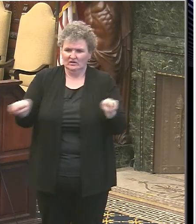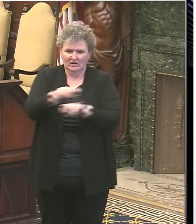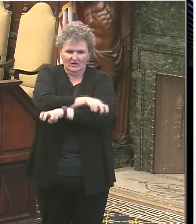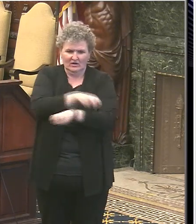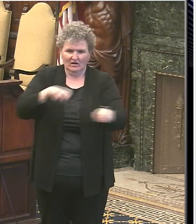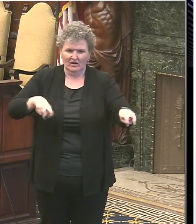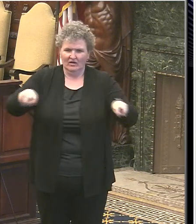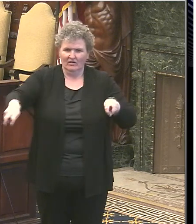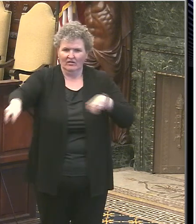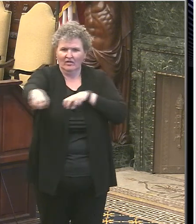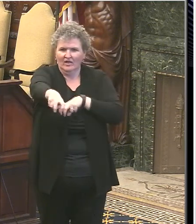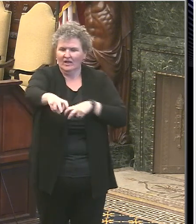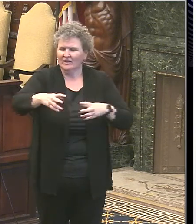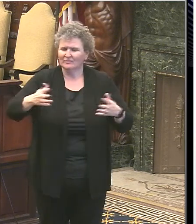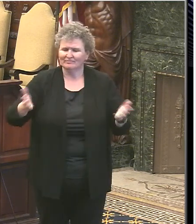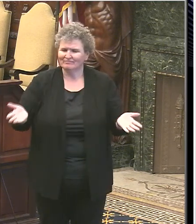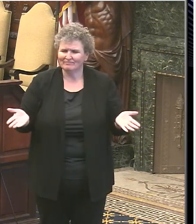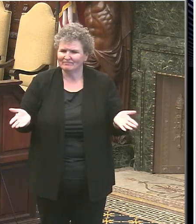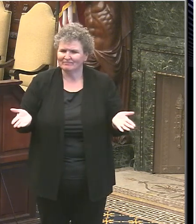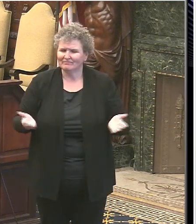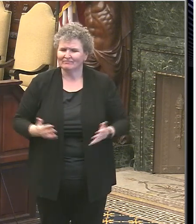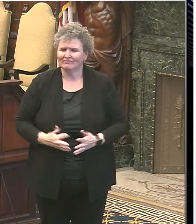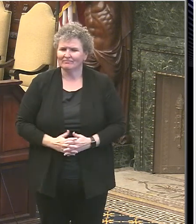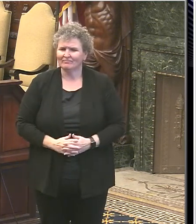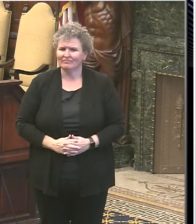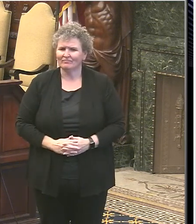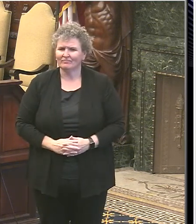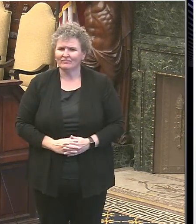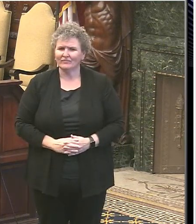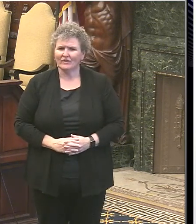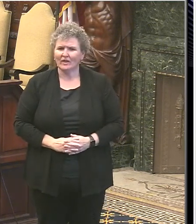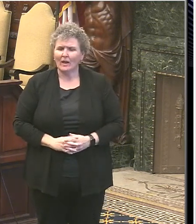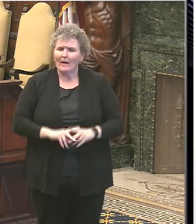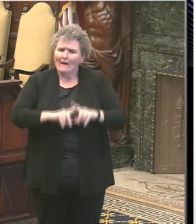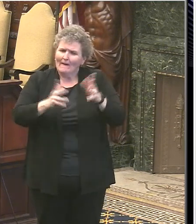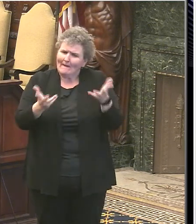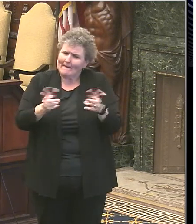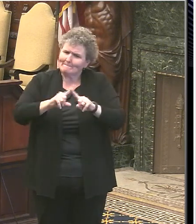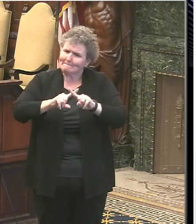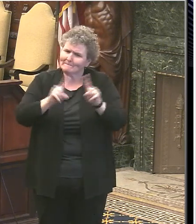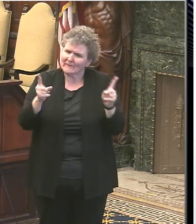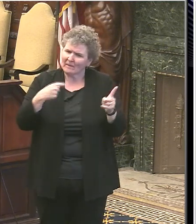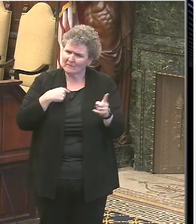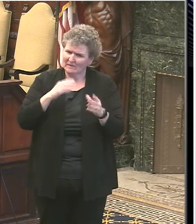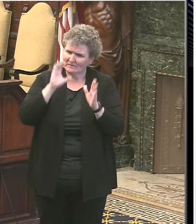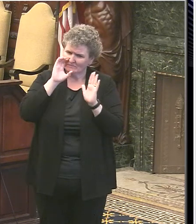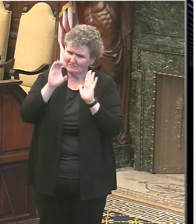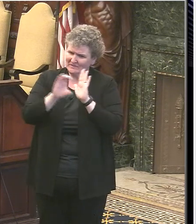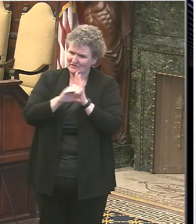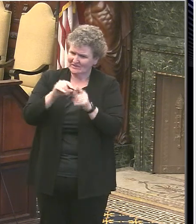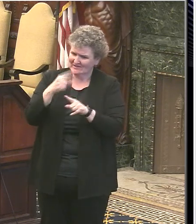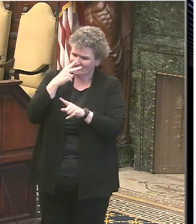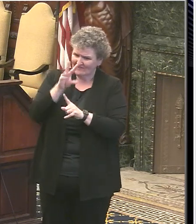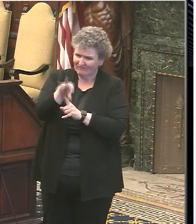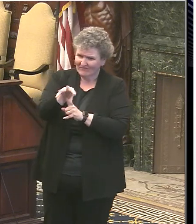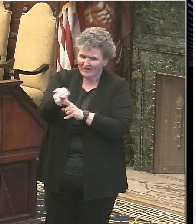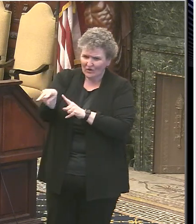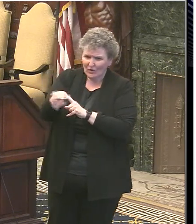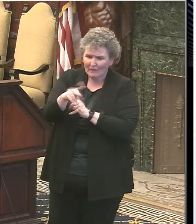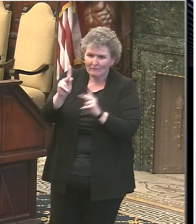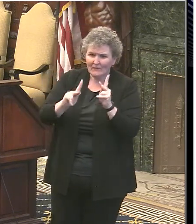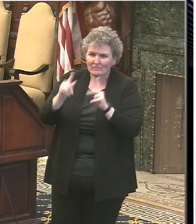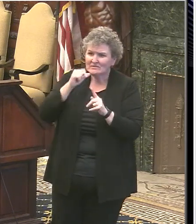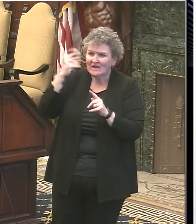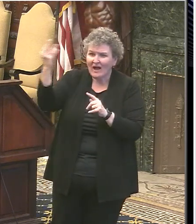Okay, that's it for the question, but from a lot of the pictures and videos, if you go outside,